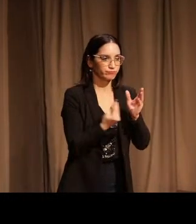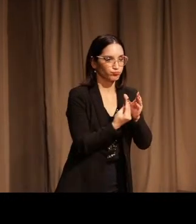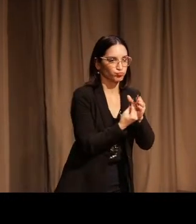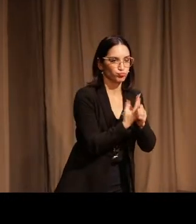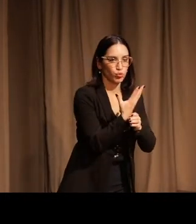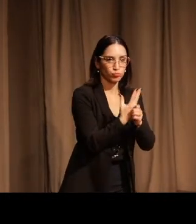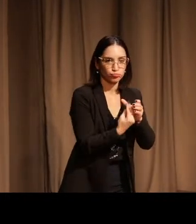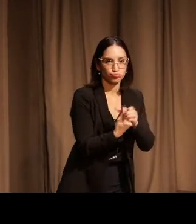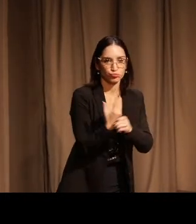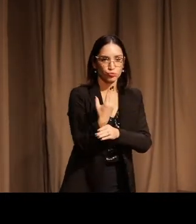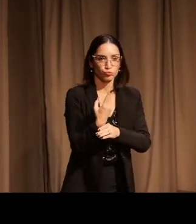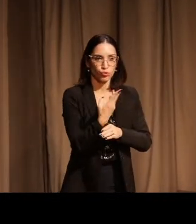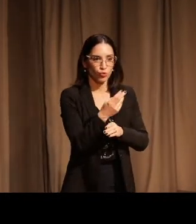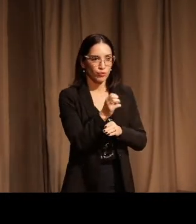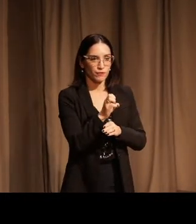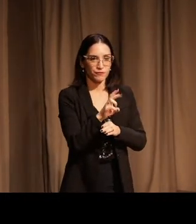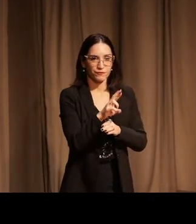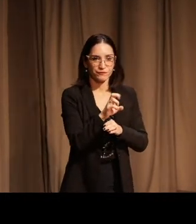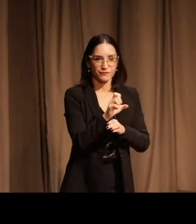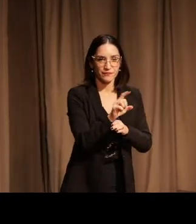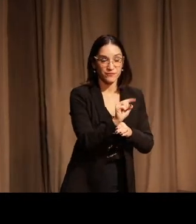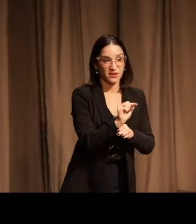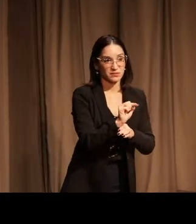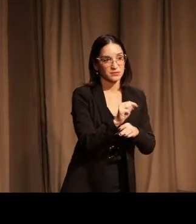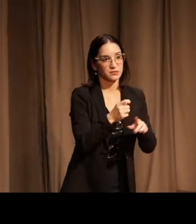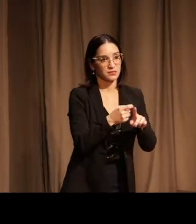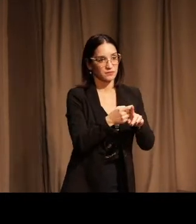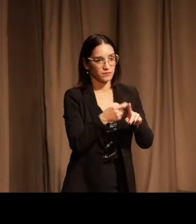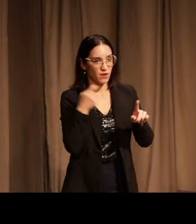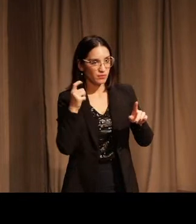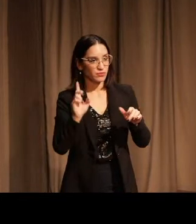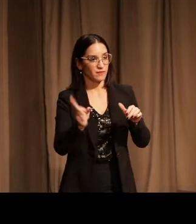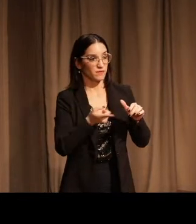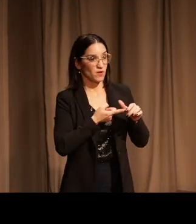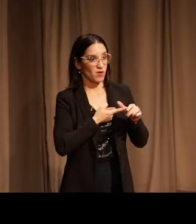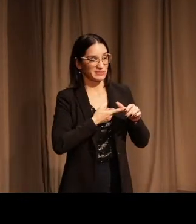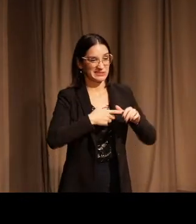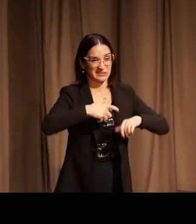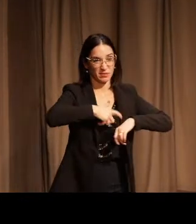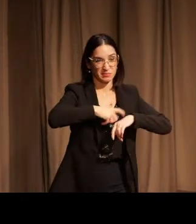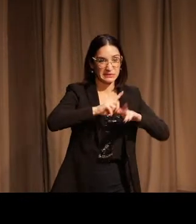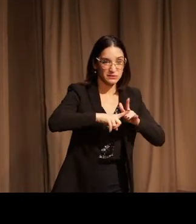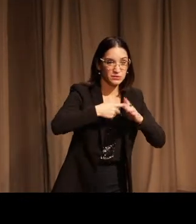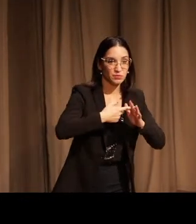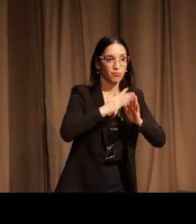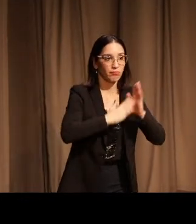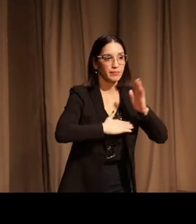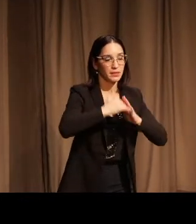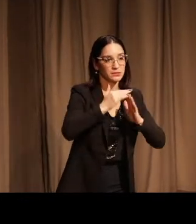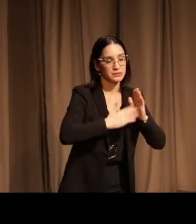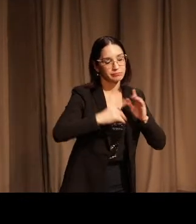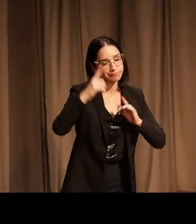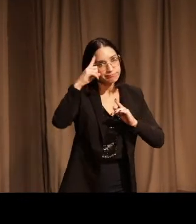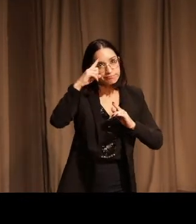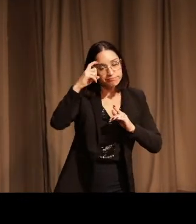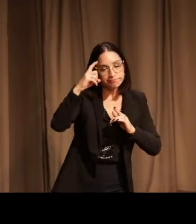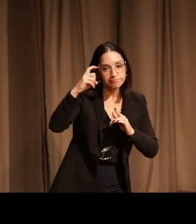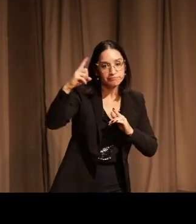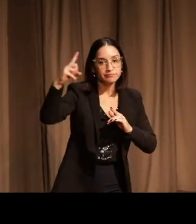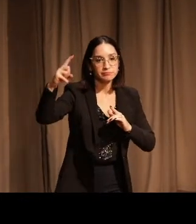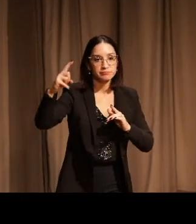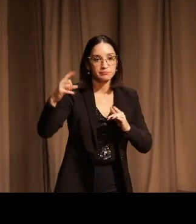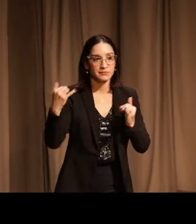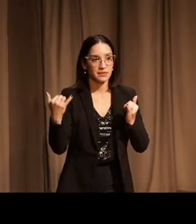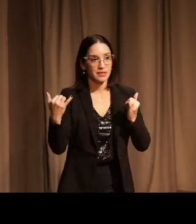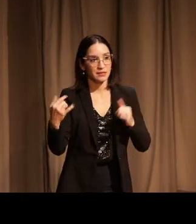as the skulls were planted in the first moments of the painting and are now sprouting and a